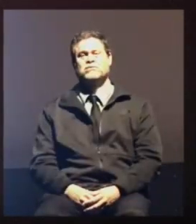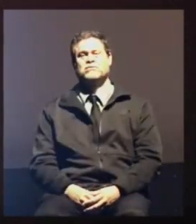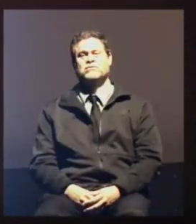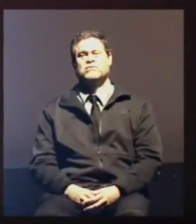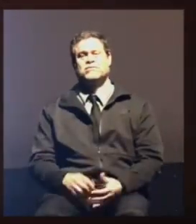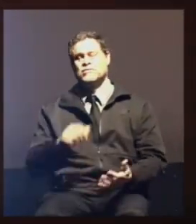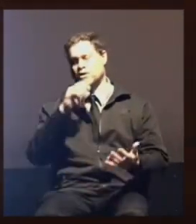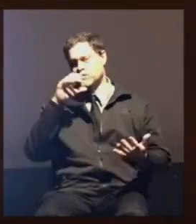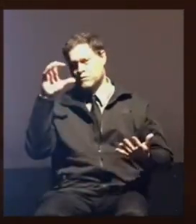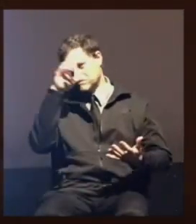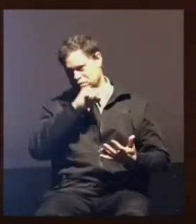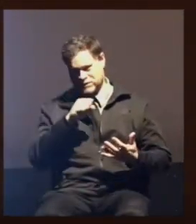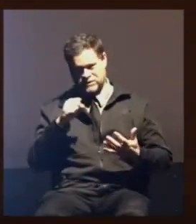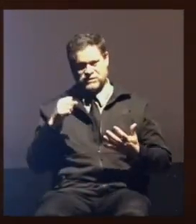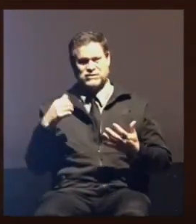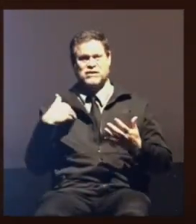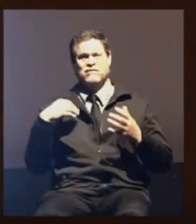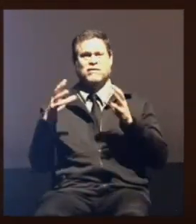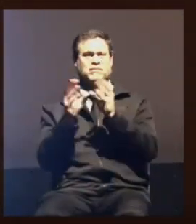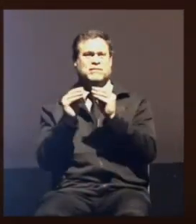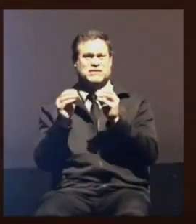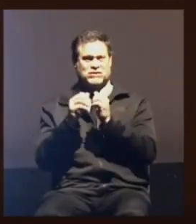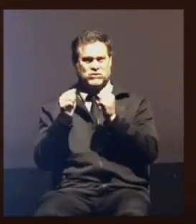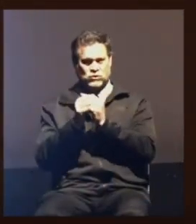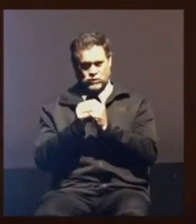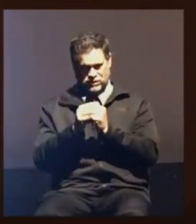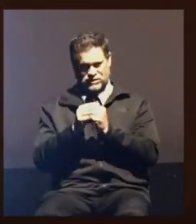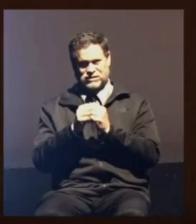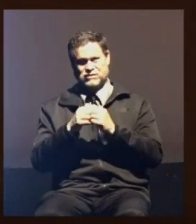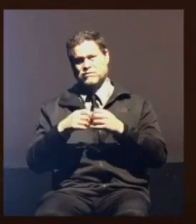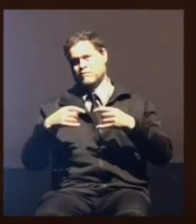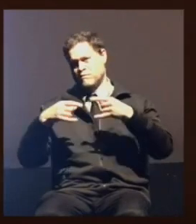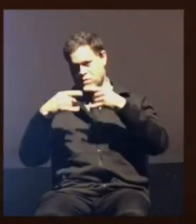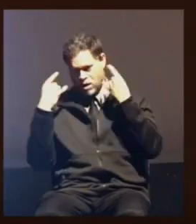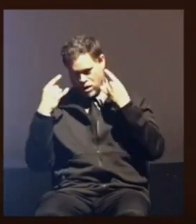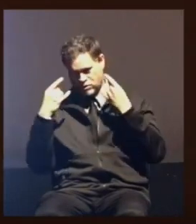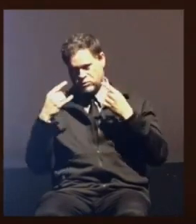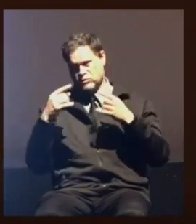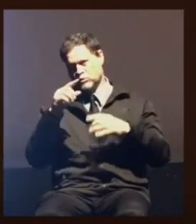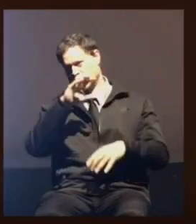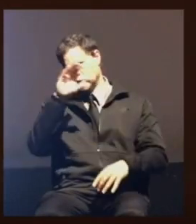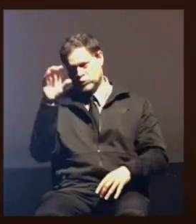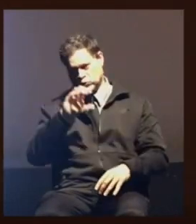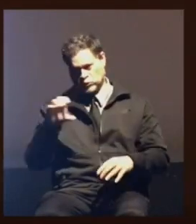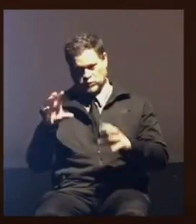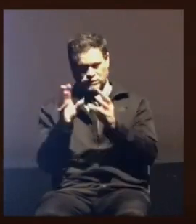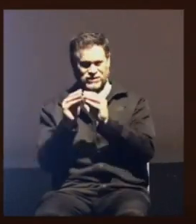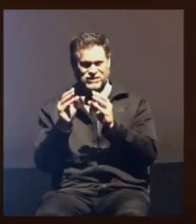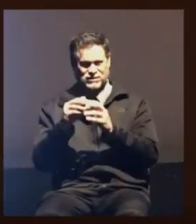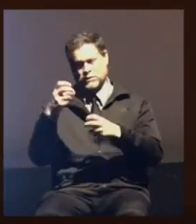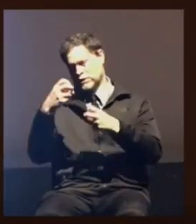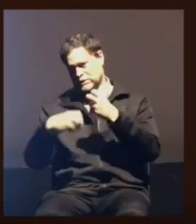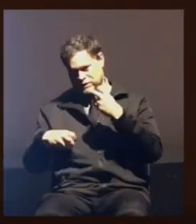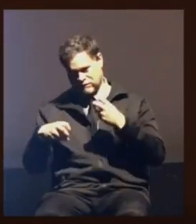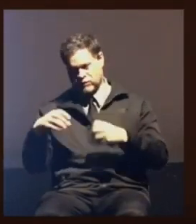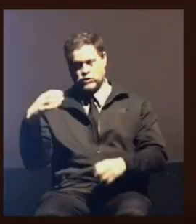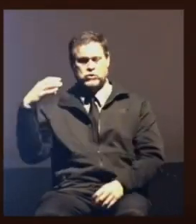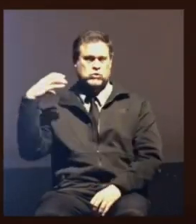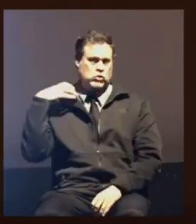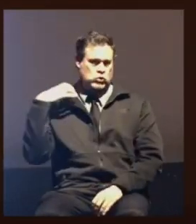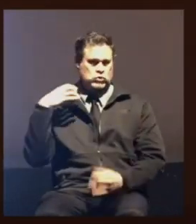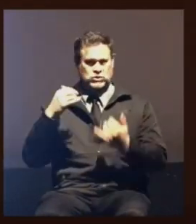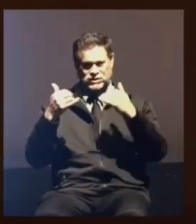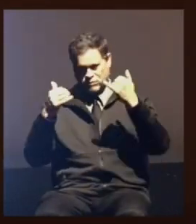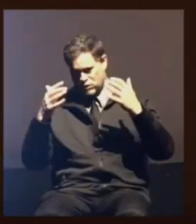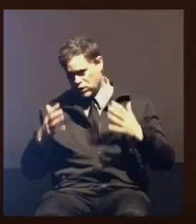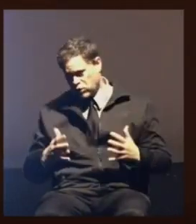I don't miss having meetings with masks or Zoom meetings. I like. It's been tough for those coaches and players